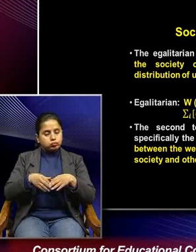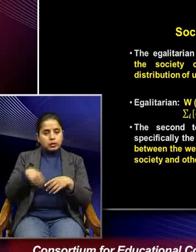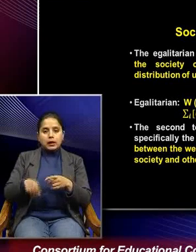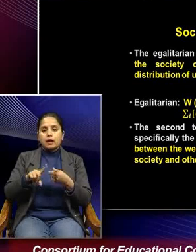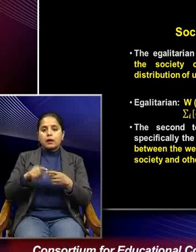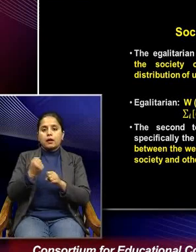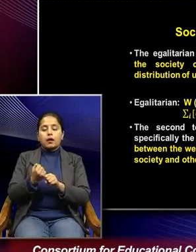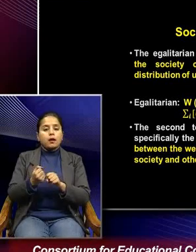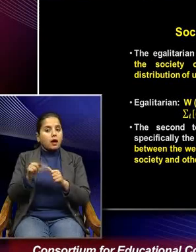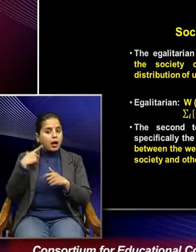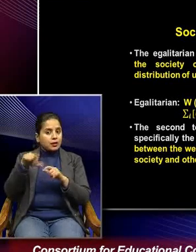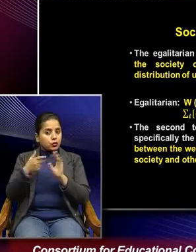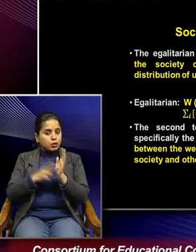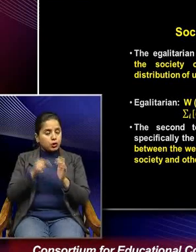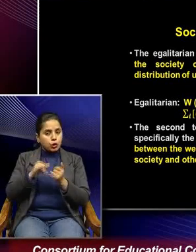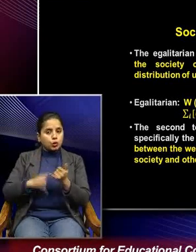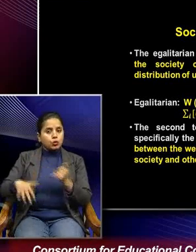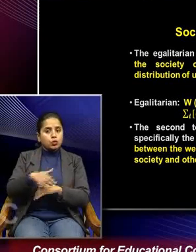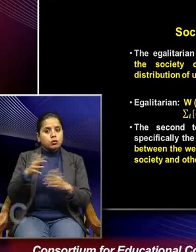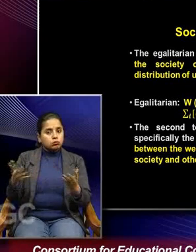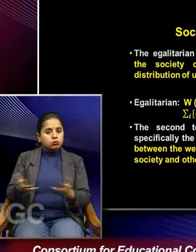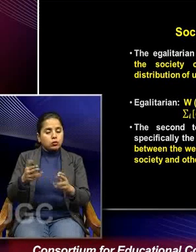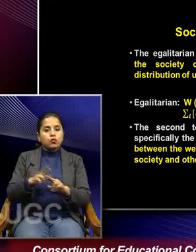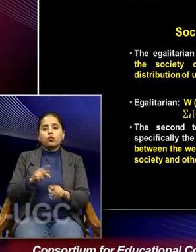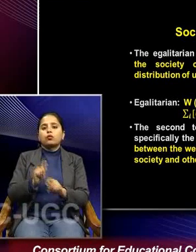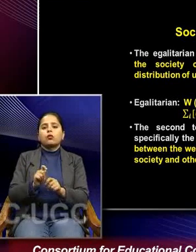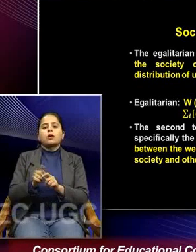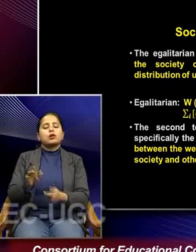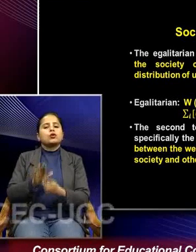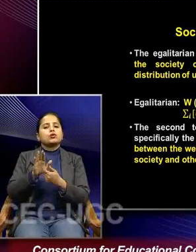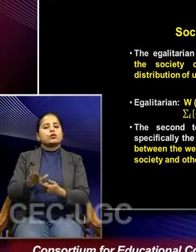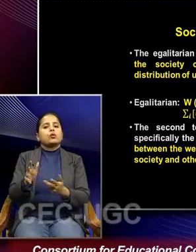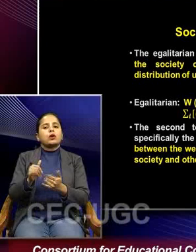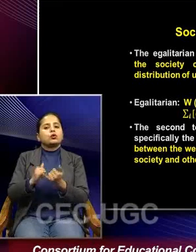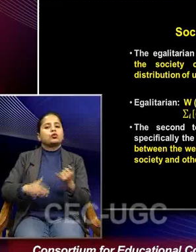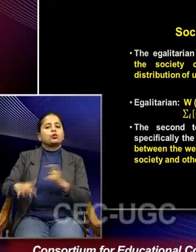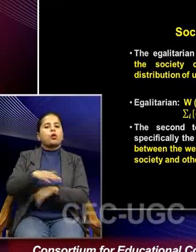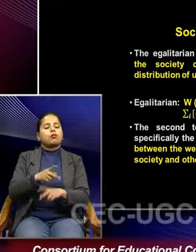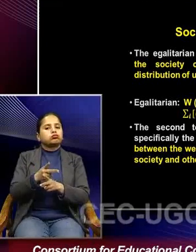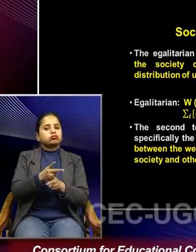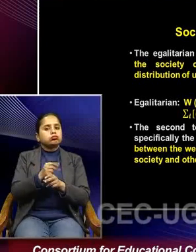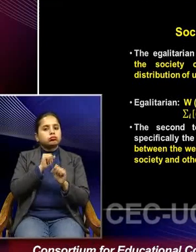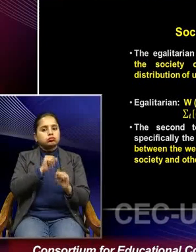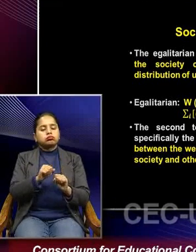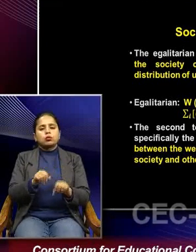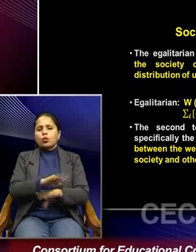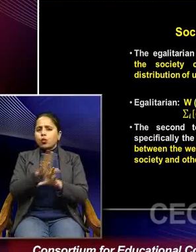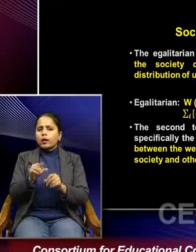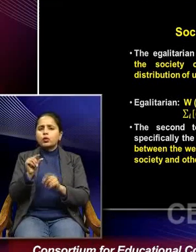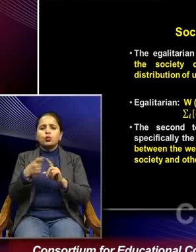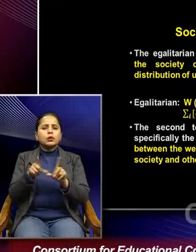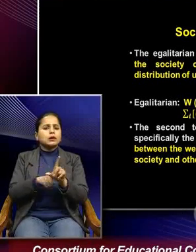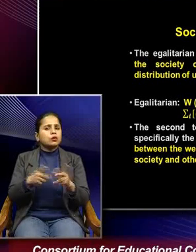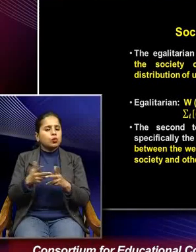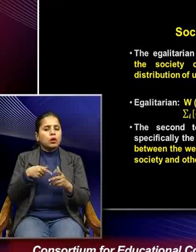functions, social welfare function signifies that society cares about the total utility